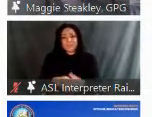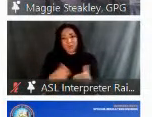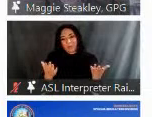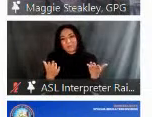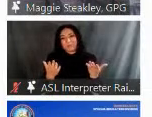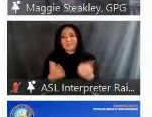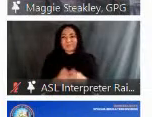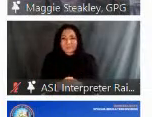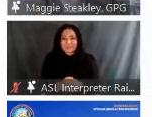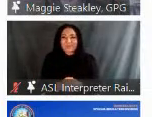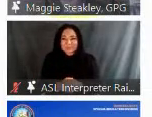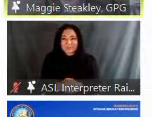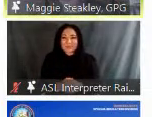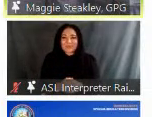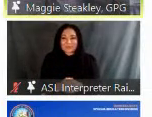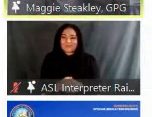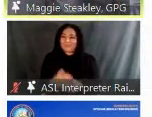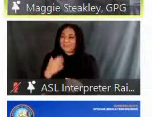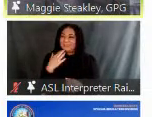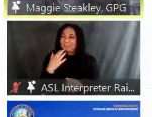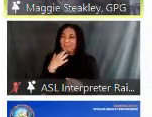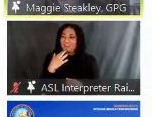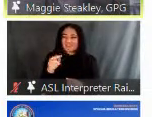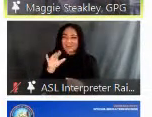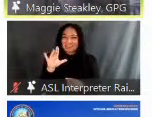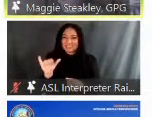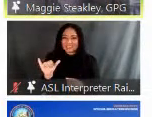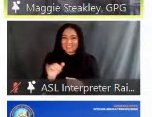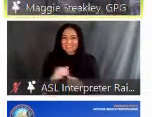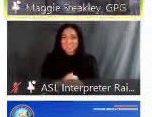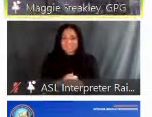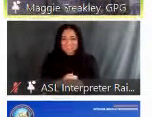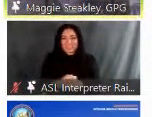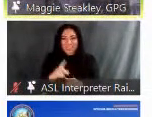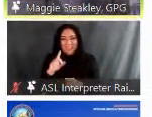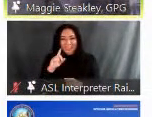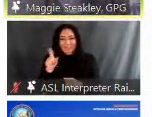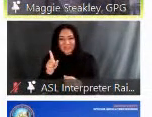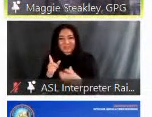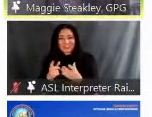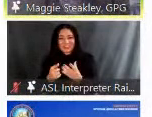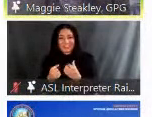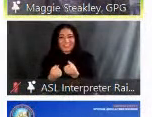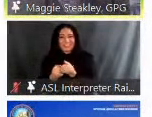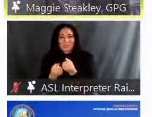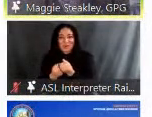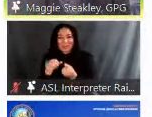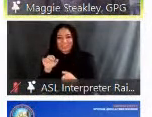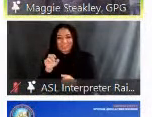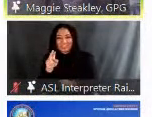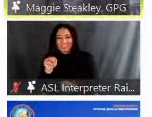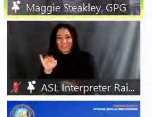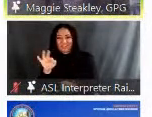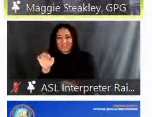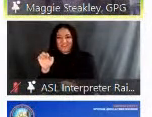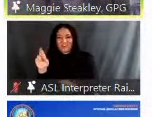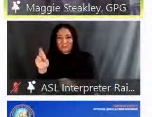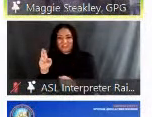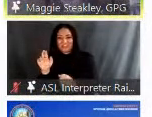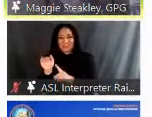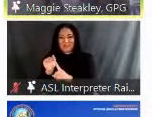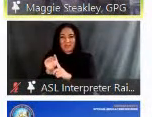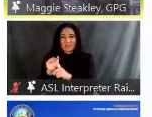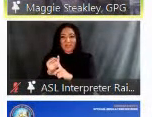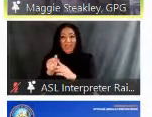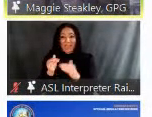there. Thanks, Nancy. I think I hear you lending support to Jennifer's reminder that equity does not mean the